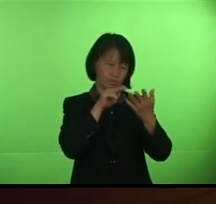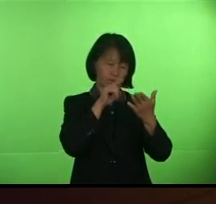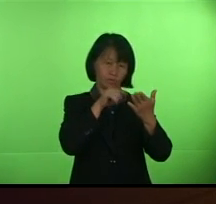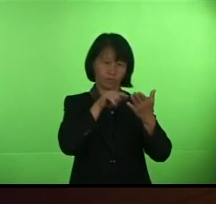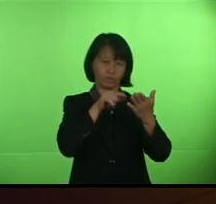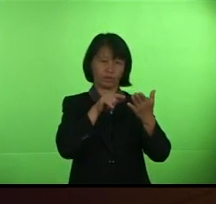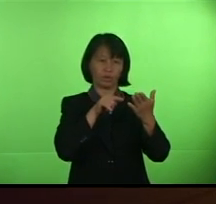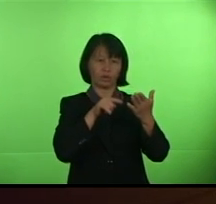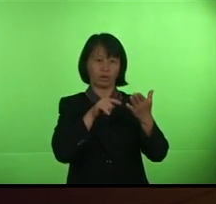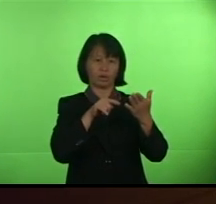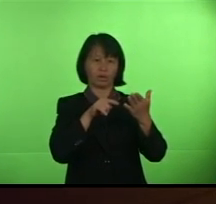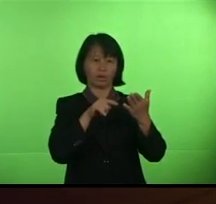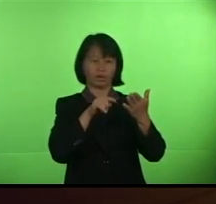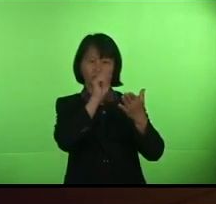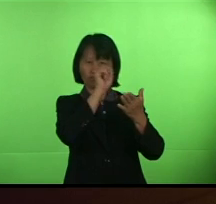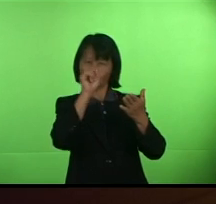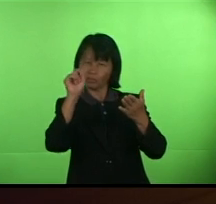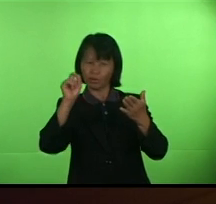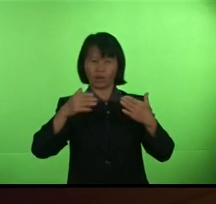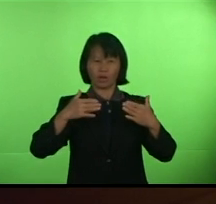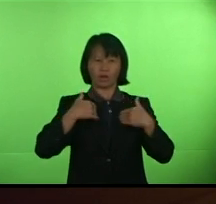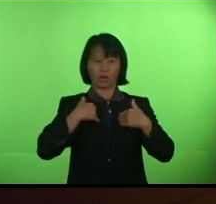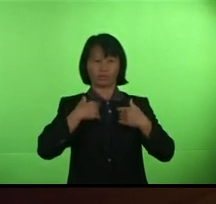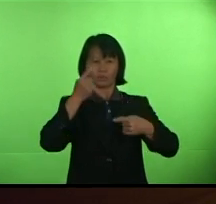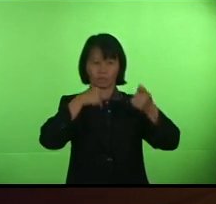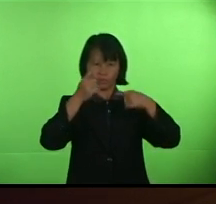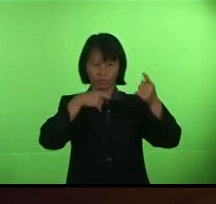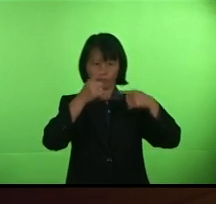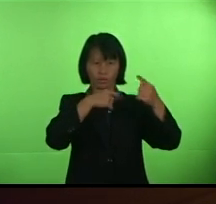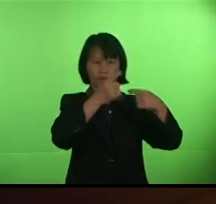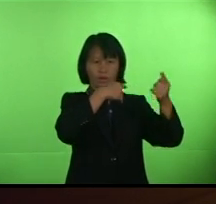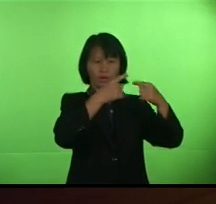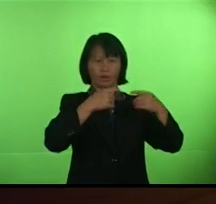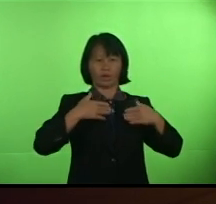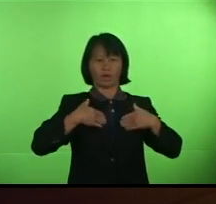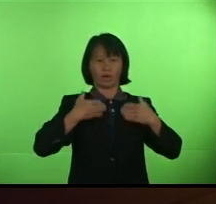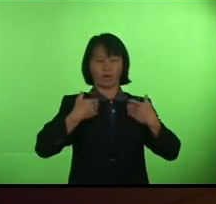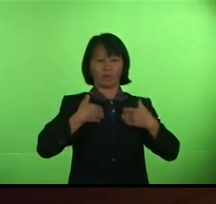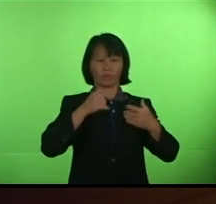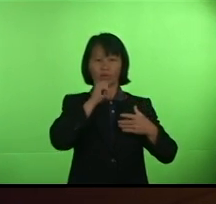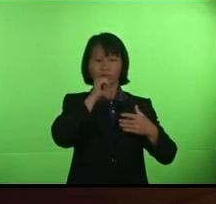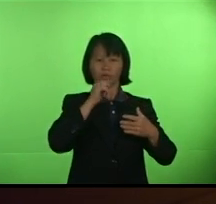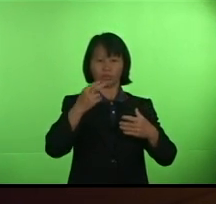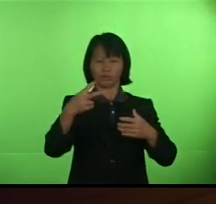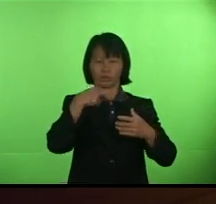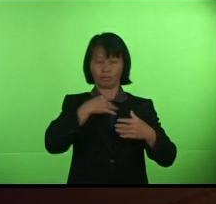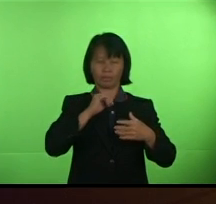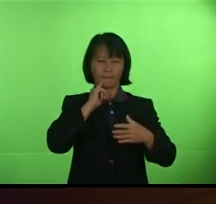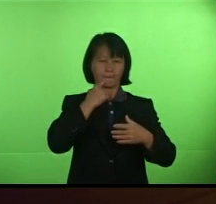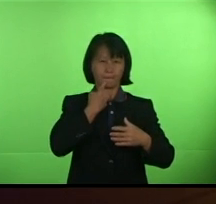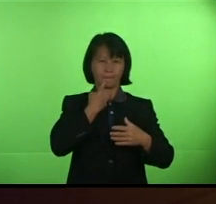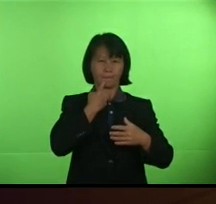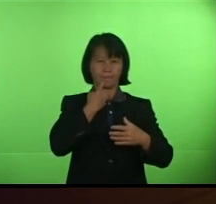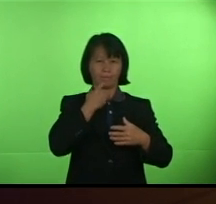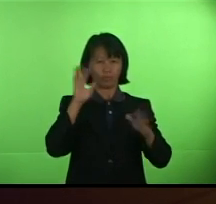happy. Yeah, it has a sign there. And happy or do not take me too seriously. Yeah, if you happen to